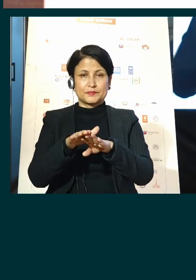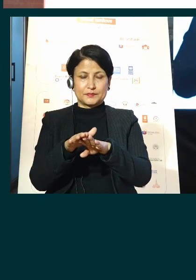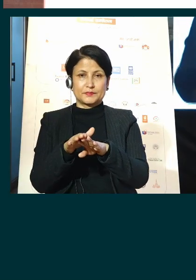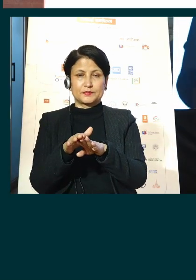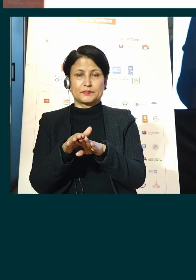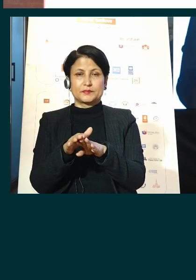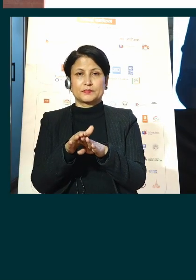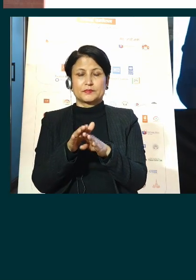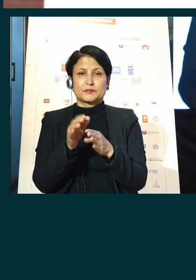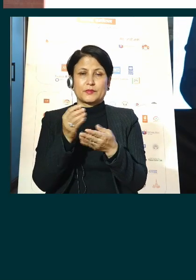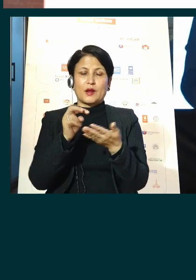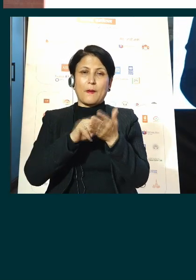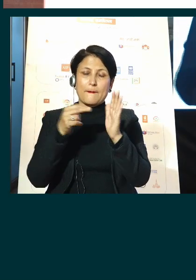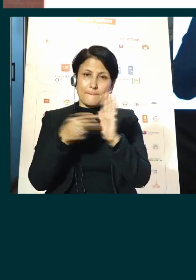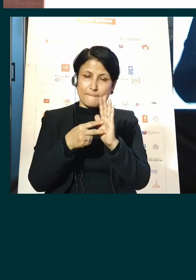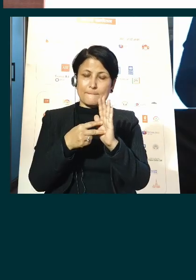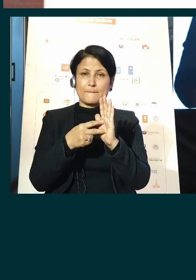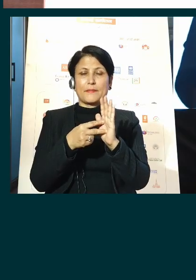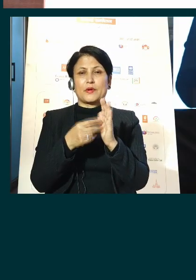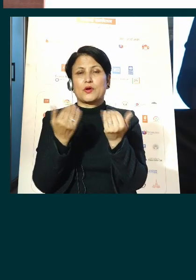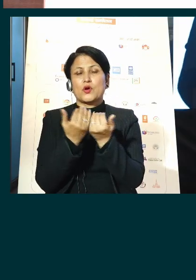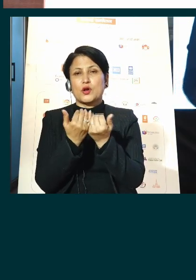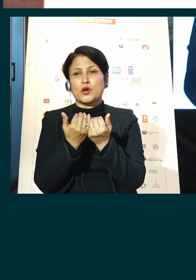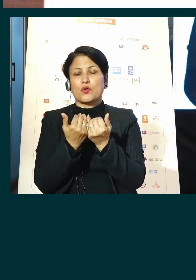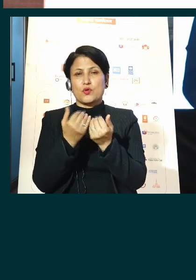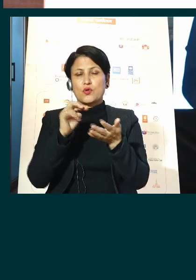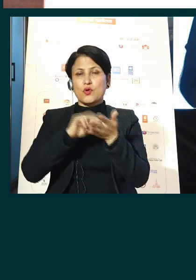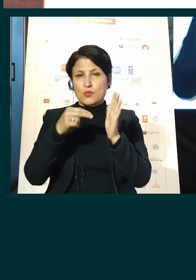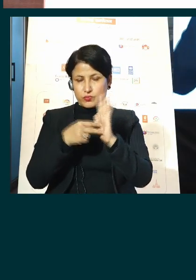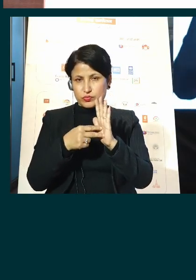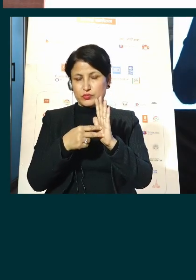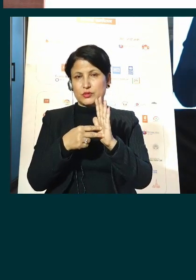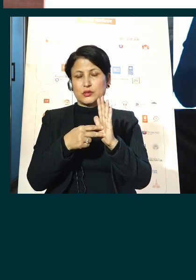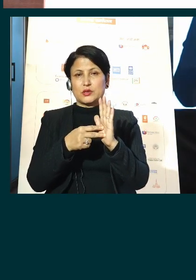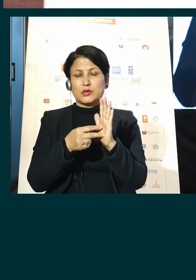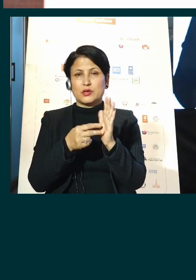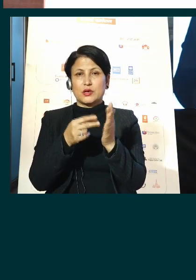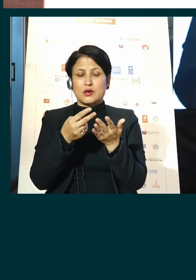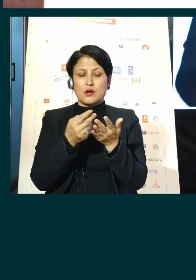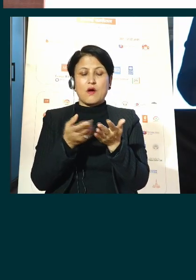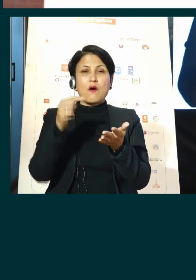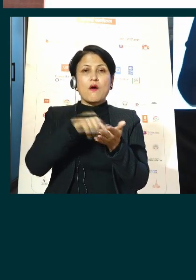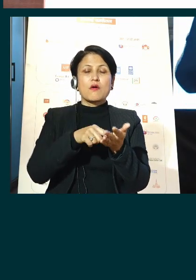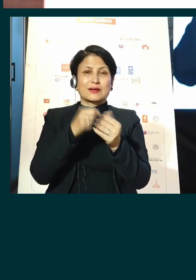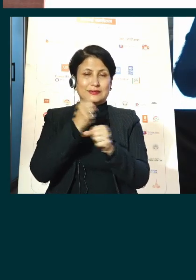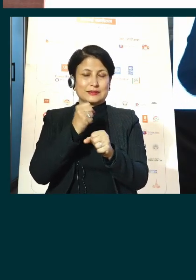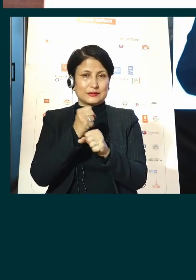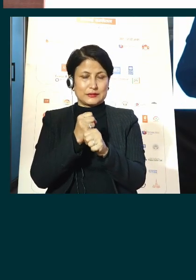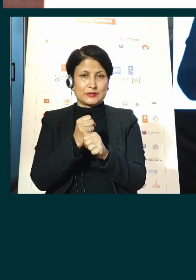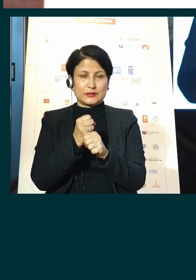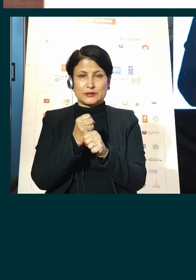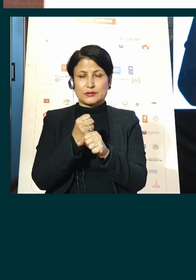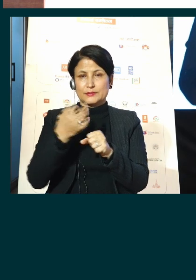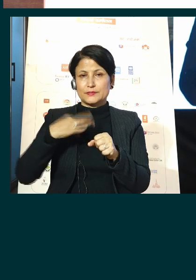This particular project that we are doing is focusing on exploring what has already been done to address menstrual